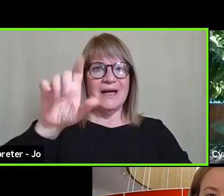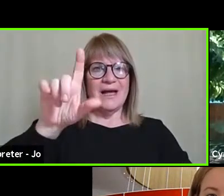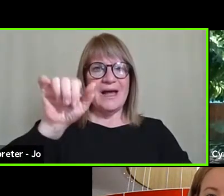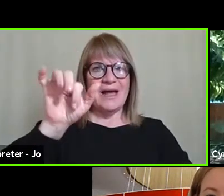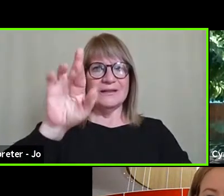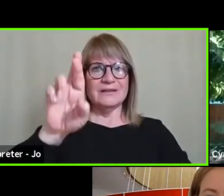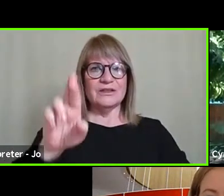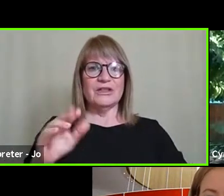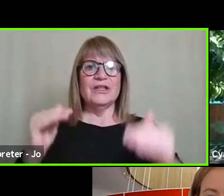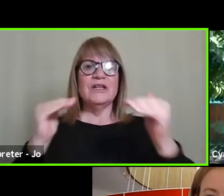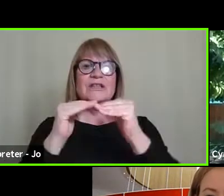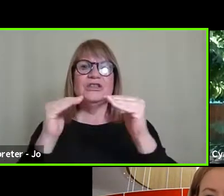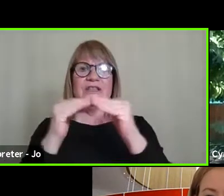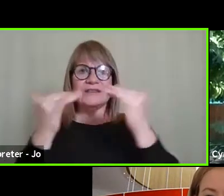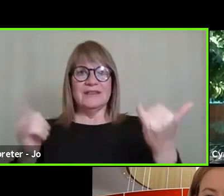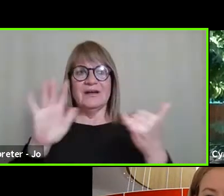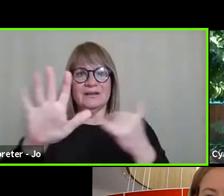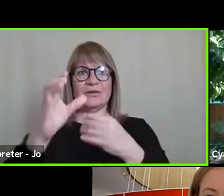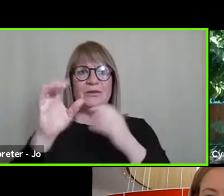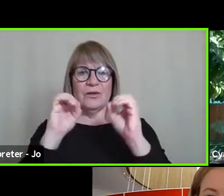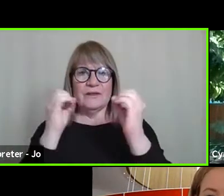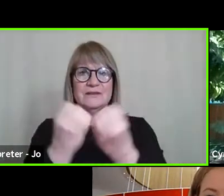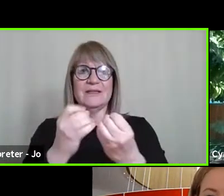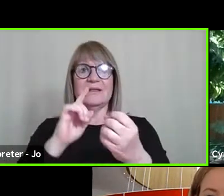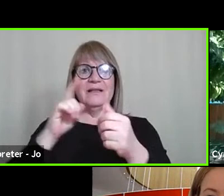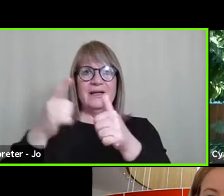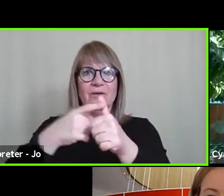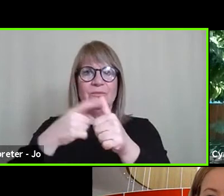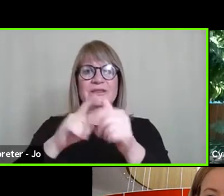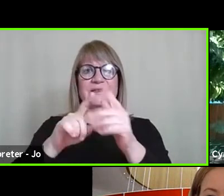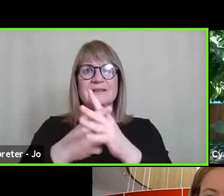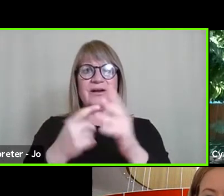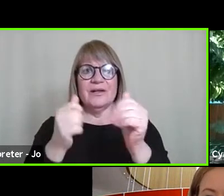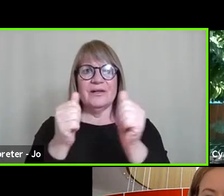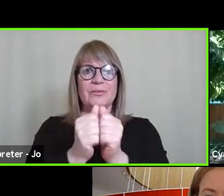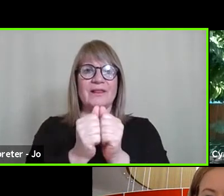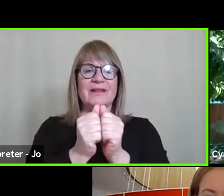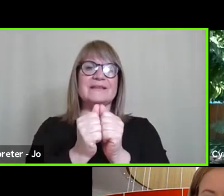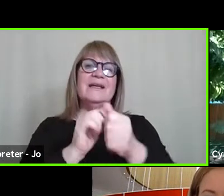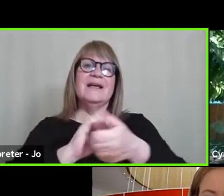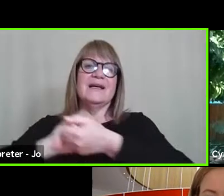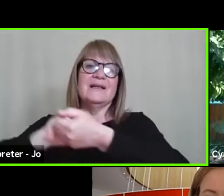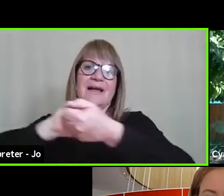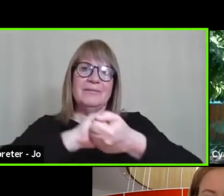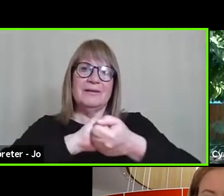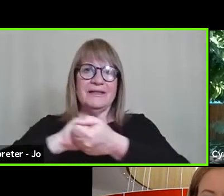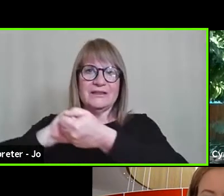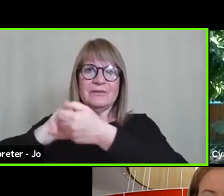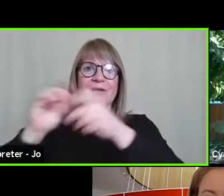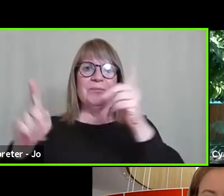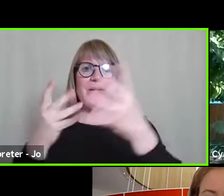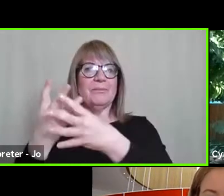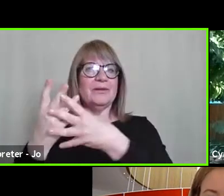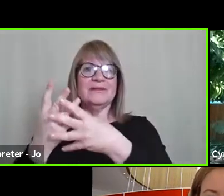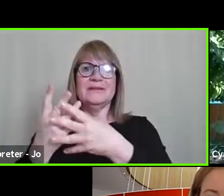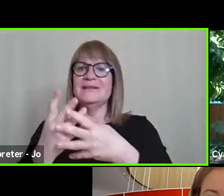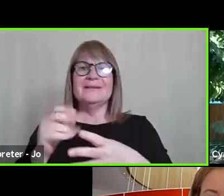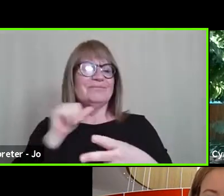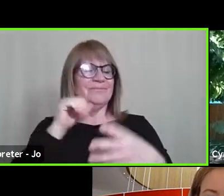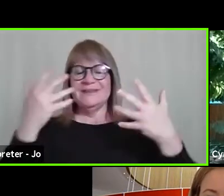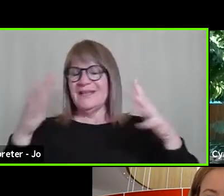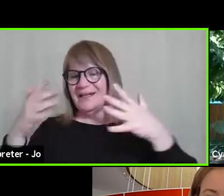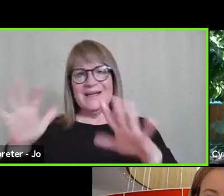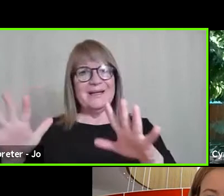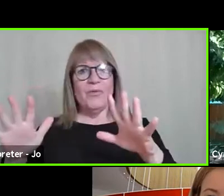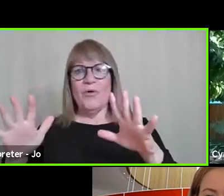the organization that originally started doing this documentation in collaboration with people in prison is no longer operational and it was so important